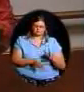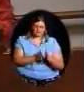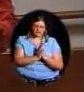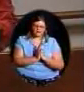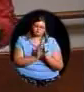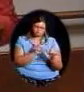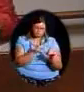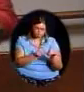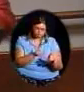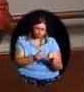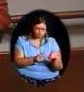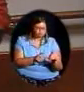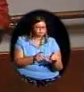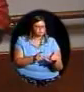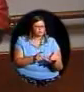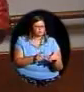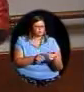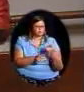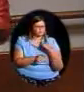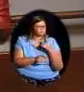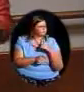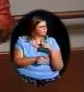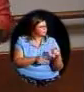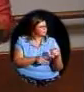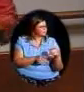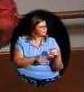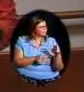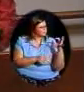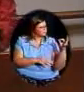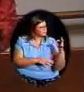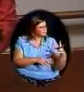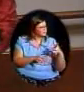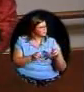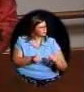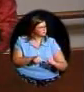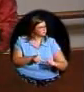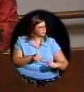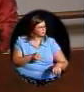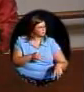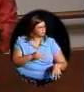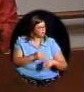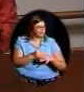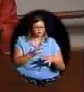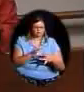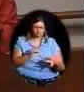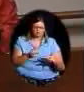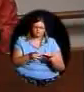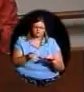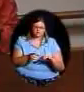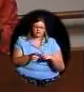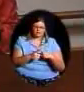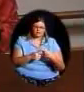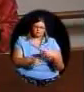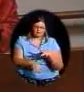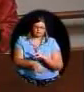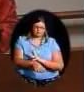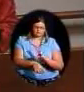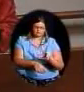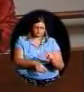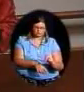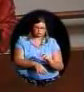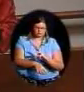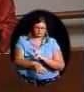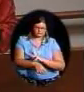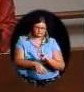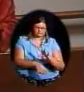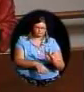questions as a result of that presentation and give input. At or about 6:30 to 6:45, there will be